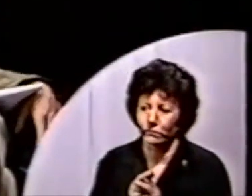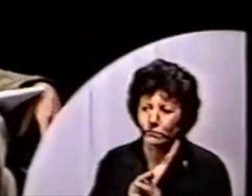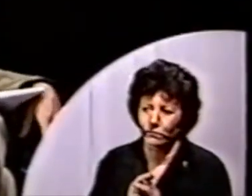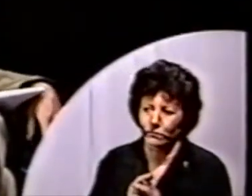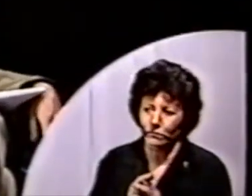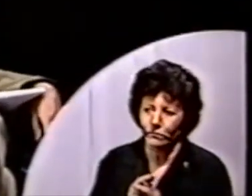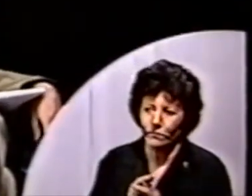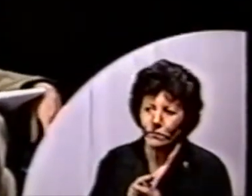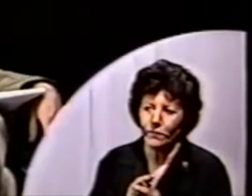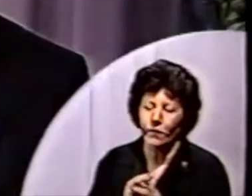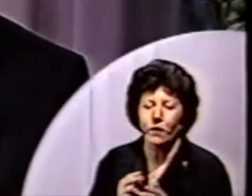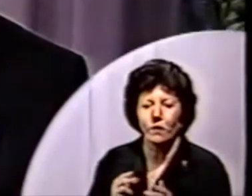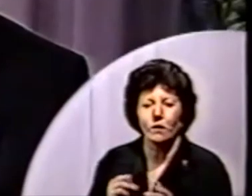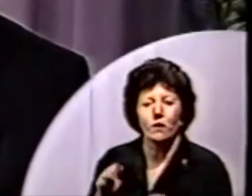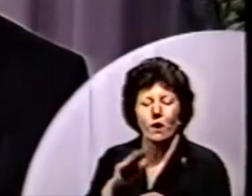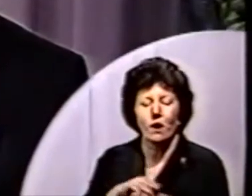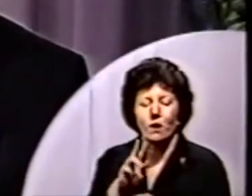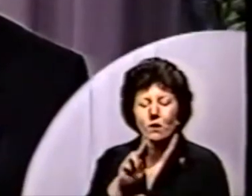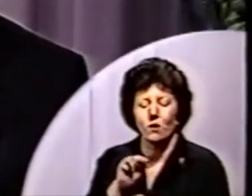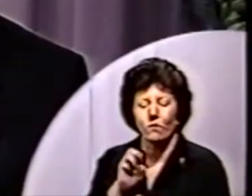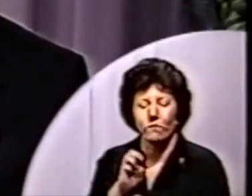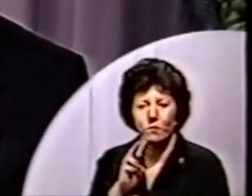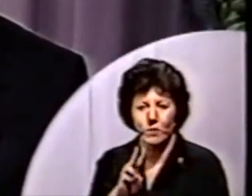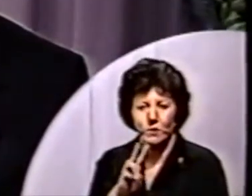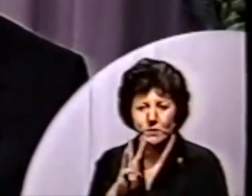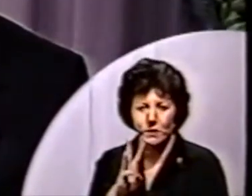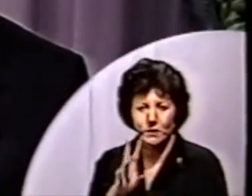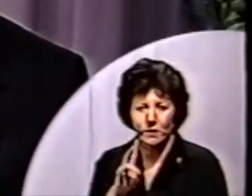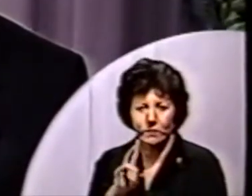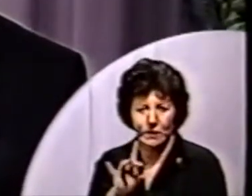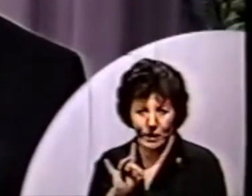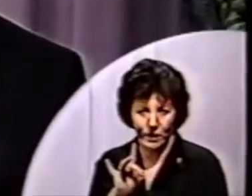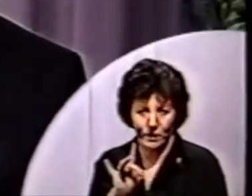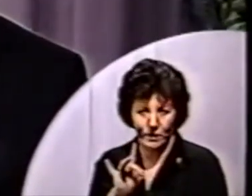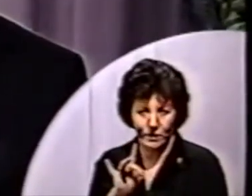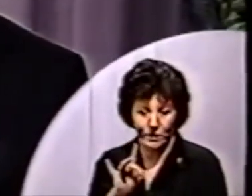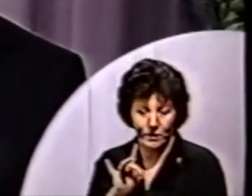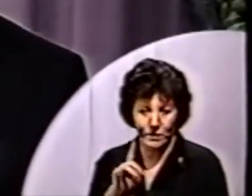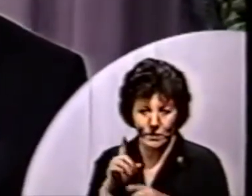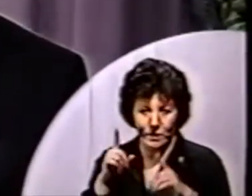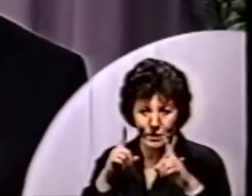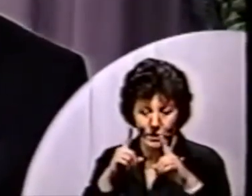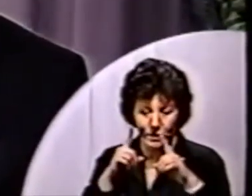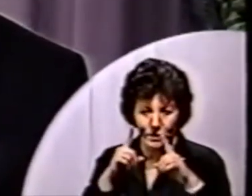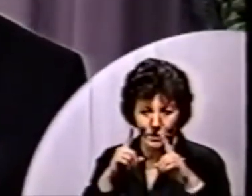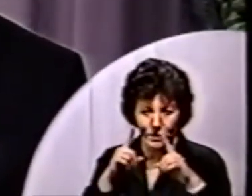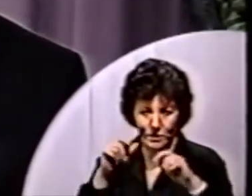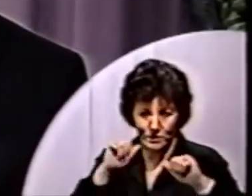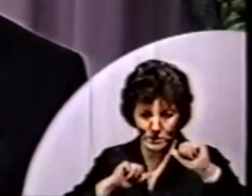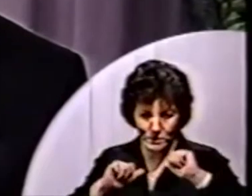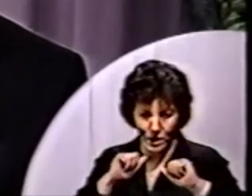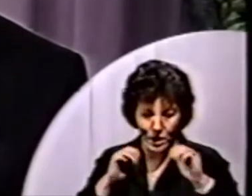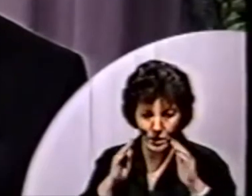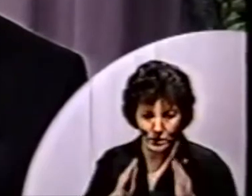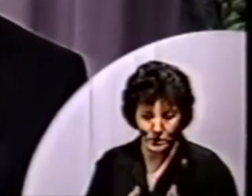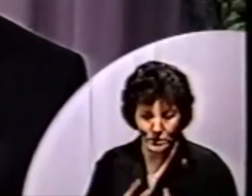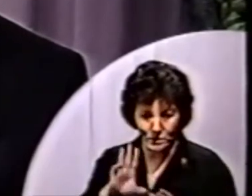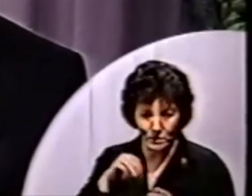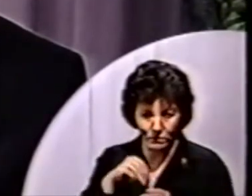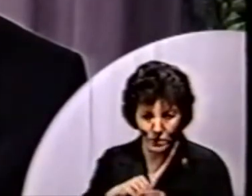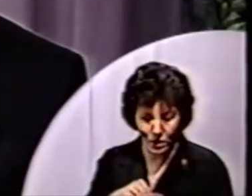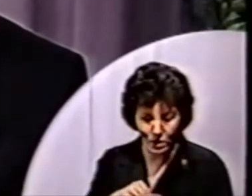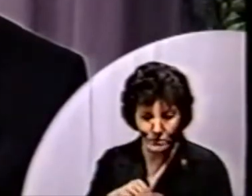Is it actually on November 6th, 7th, and 8th? The scientists involved with the development of the vaccines